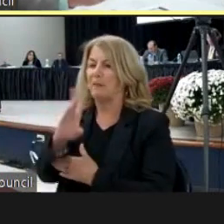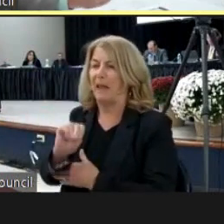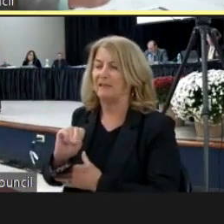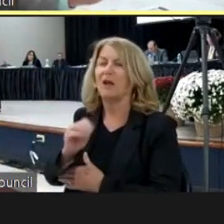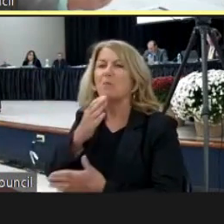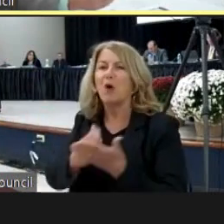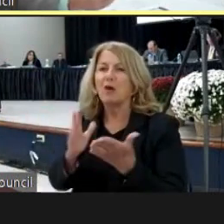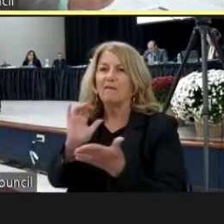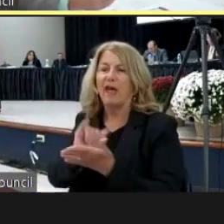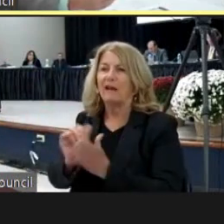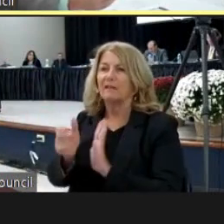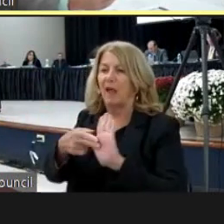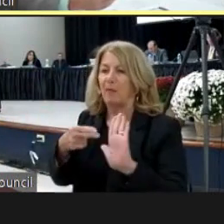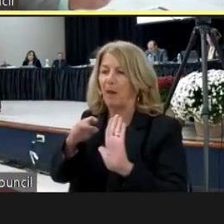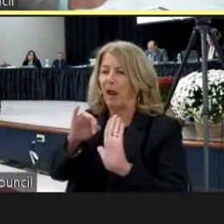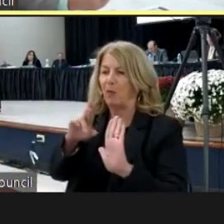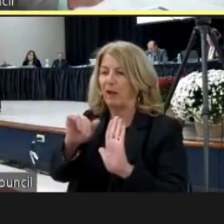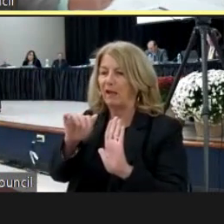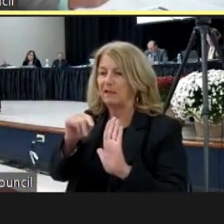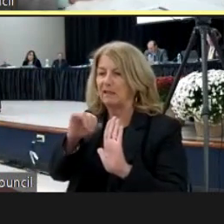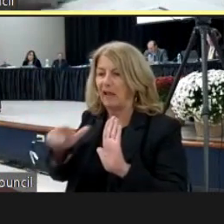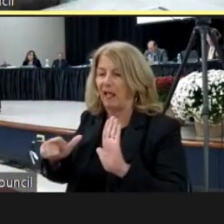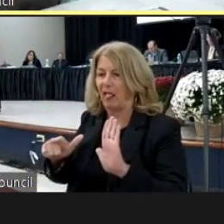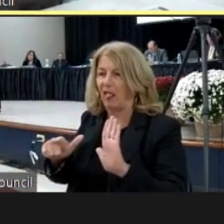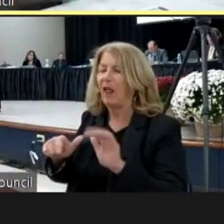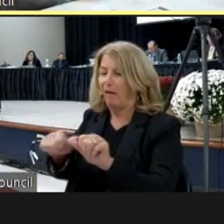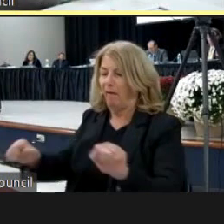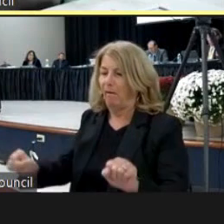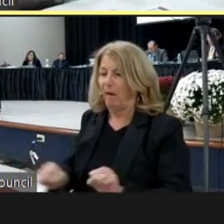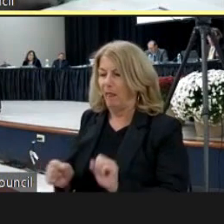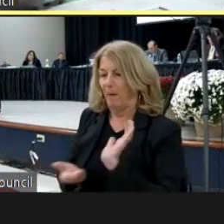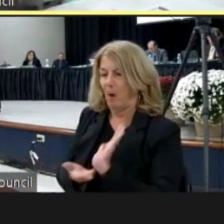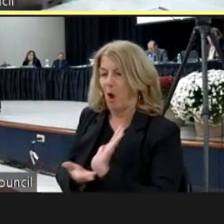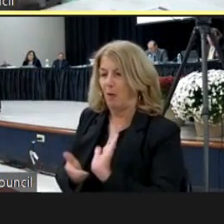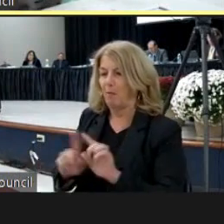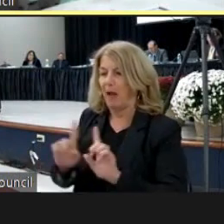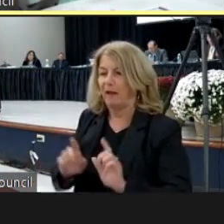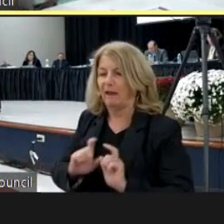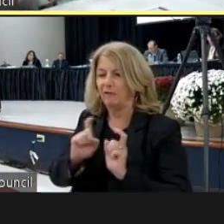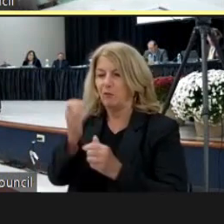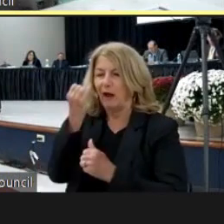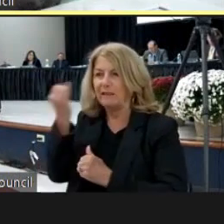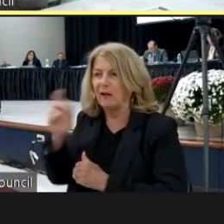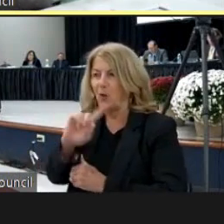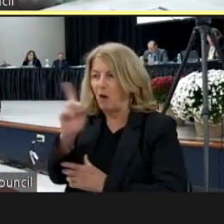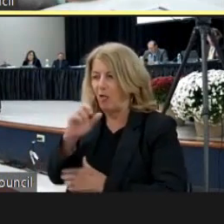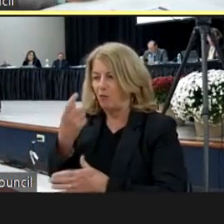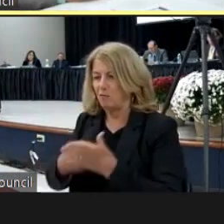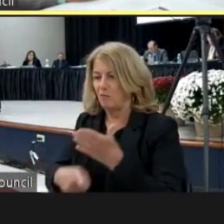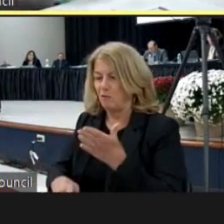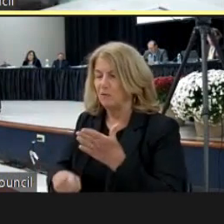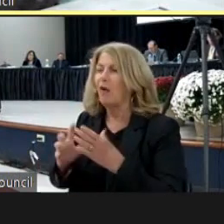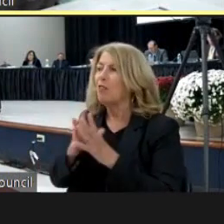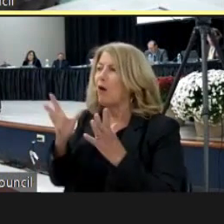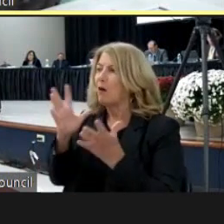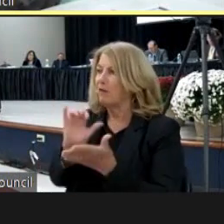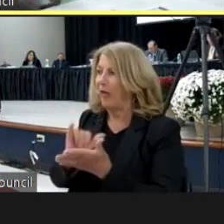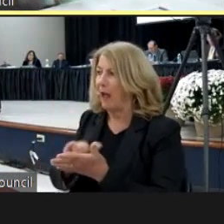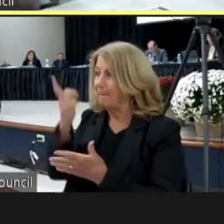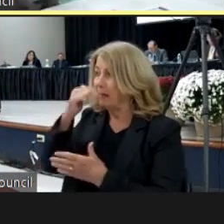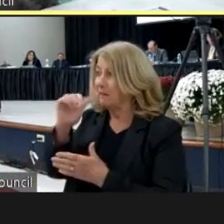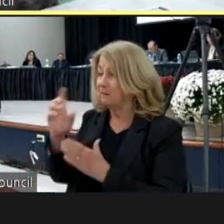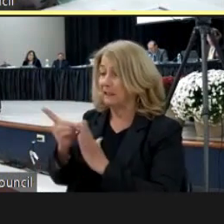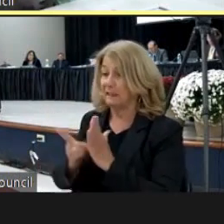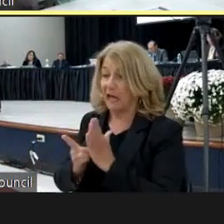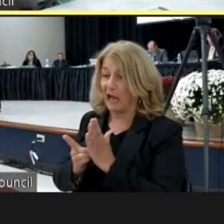little bit by the retail space bottom, but it gives you some sense of where these costs are going. A lot of that is because of the design